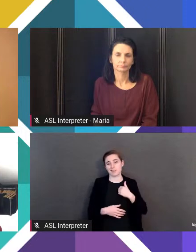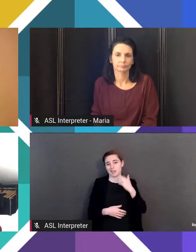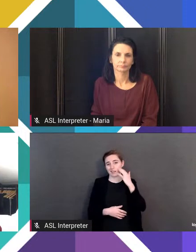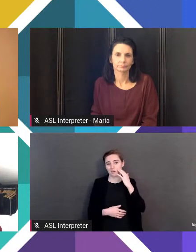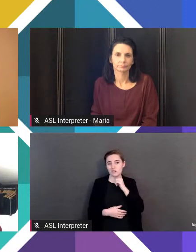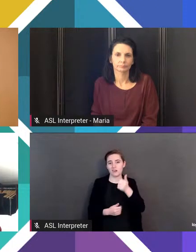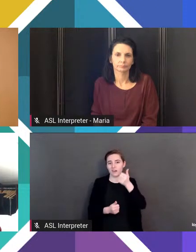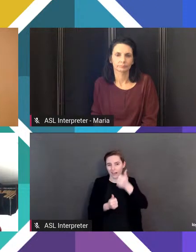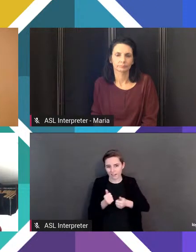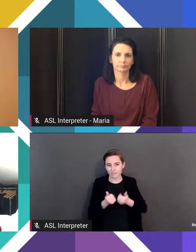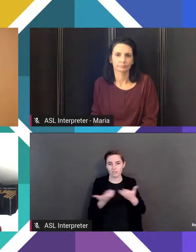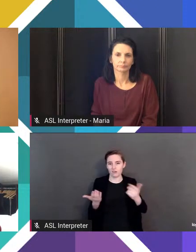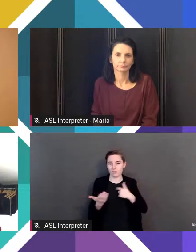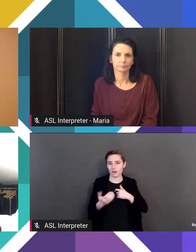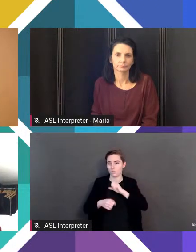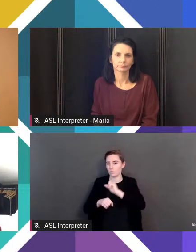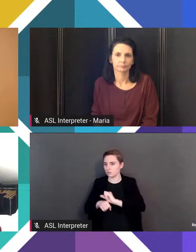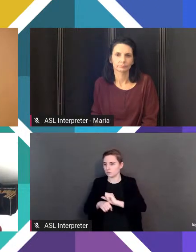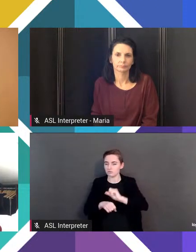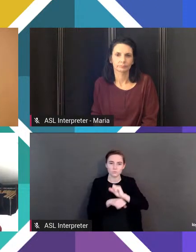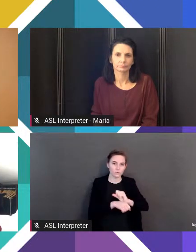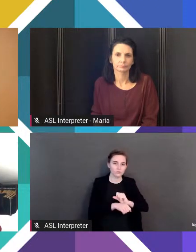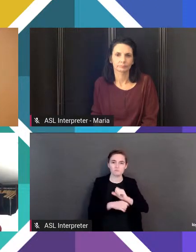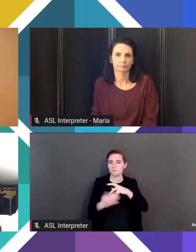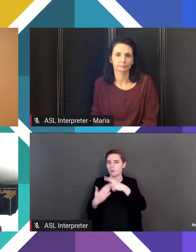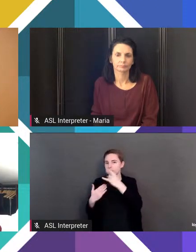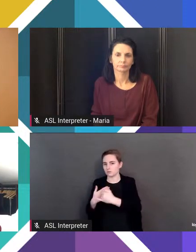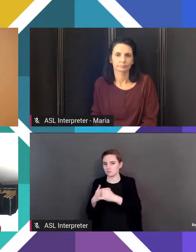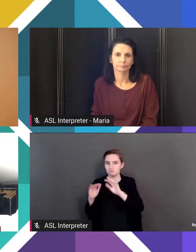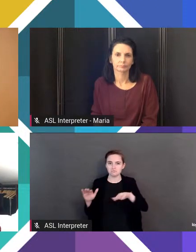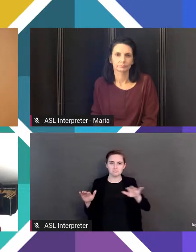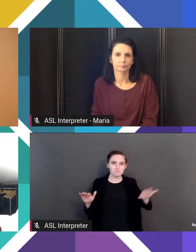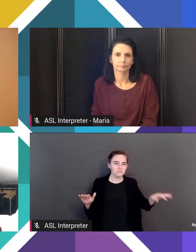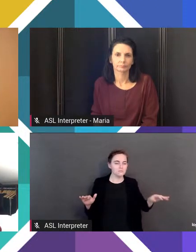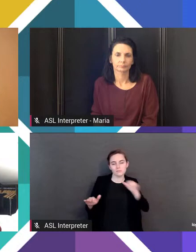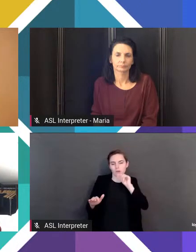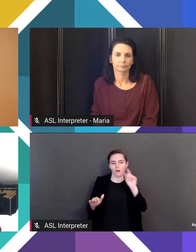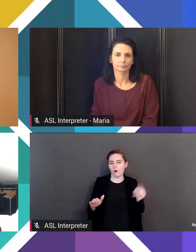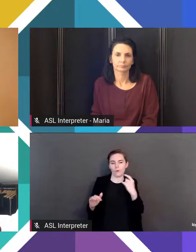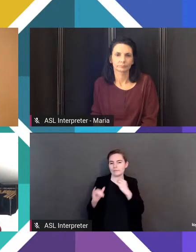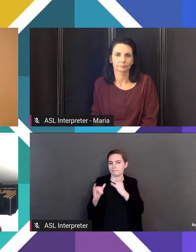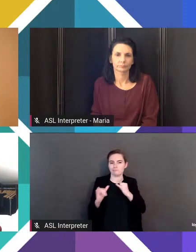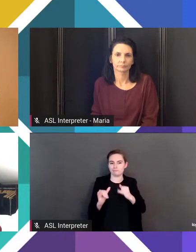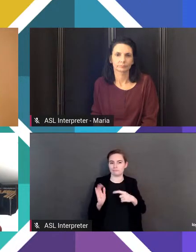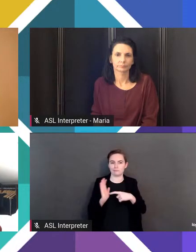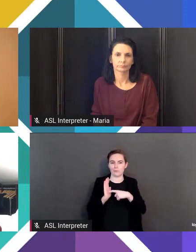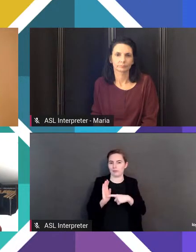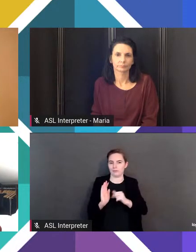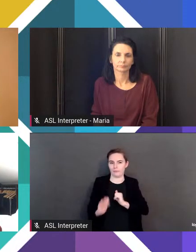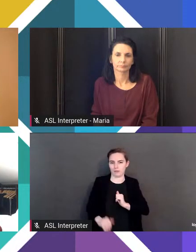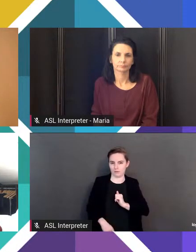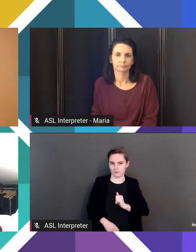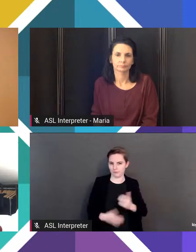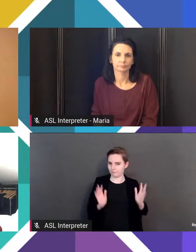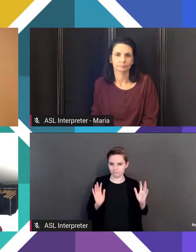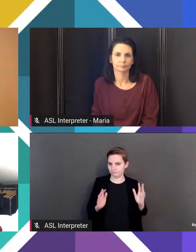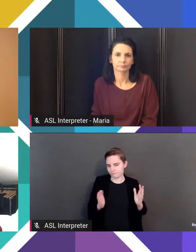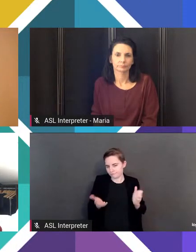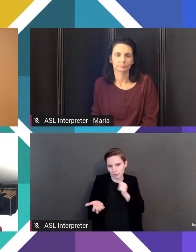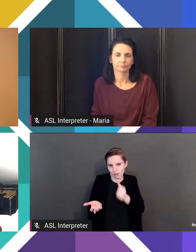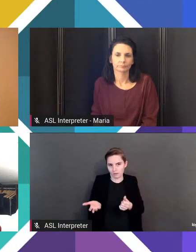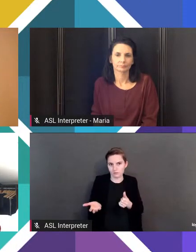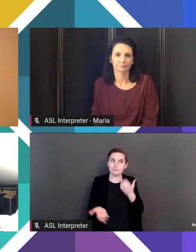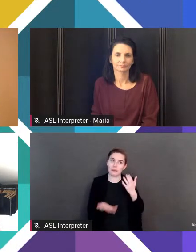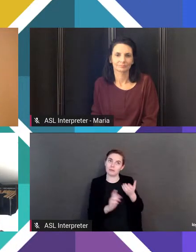I represent, that represents me, and sometimes there might have to be like the